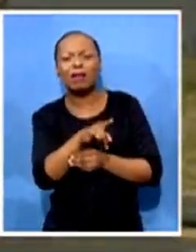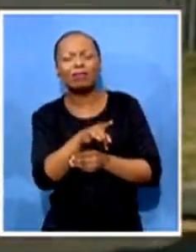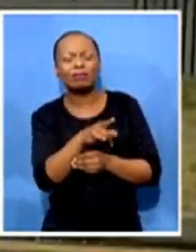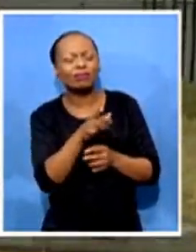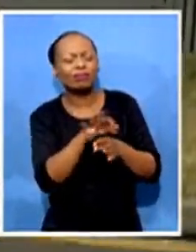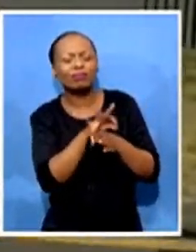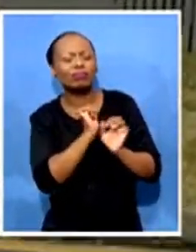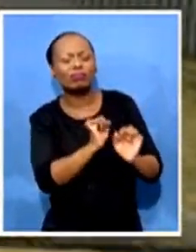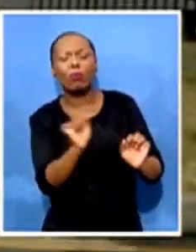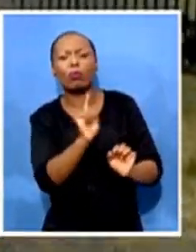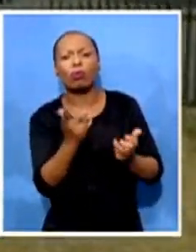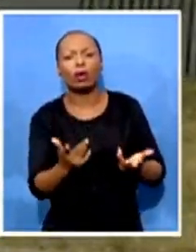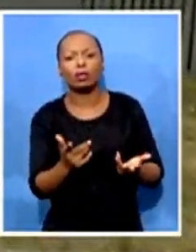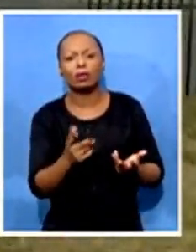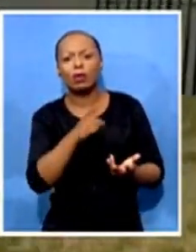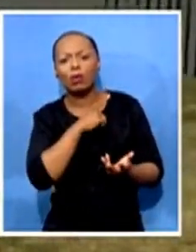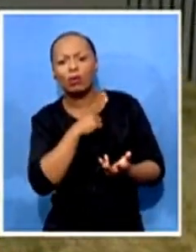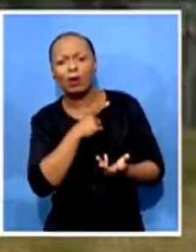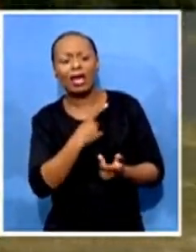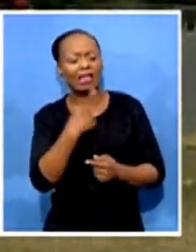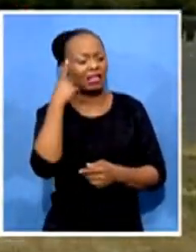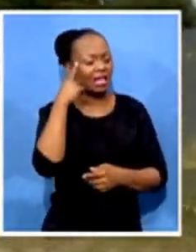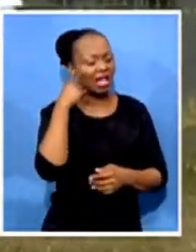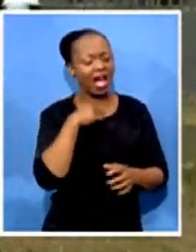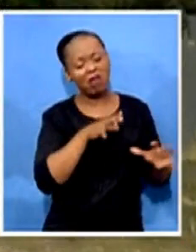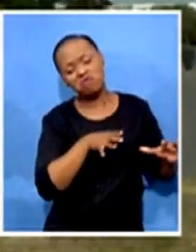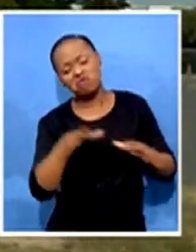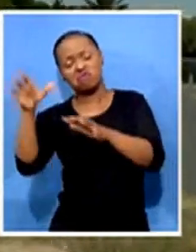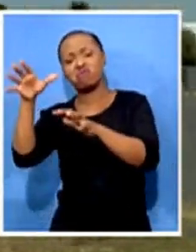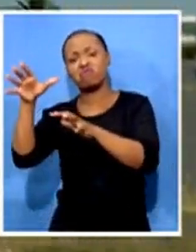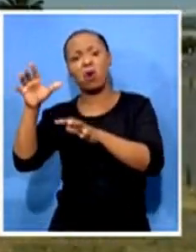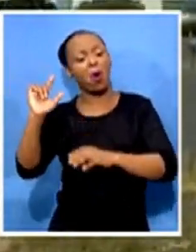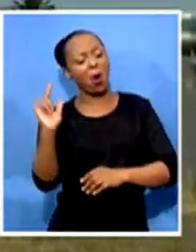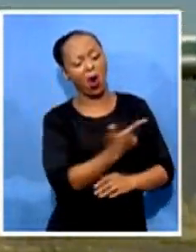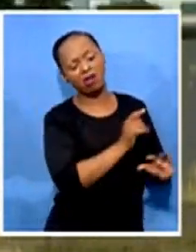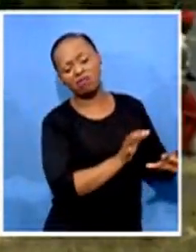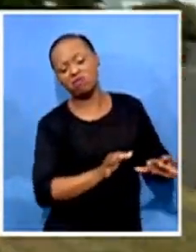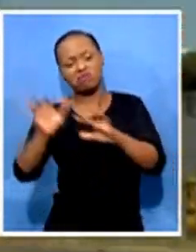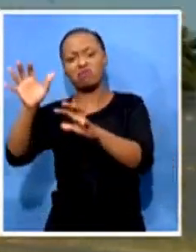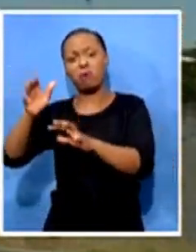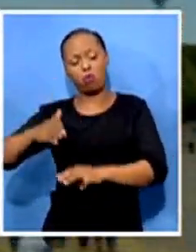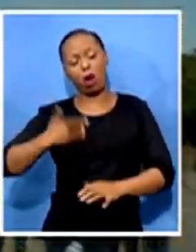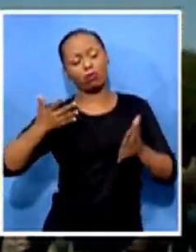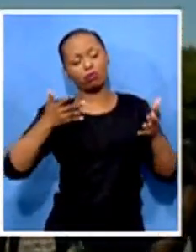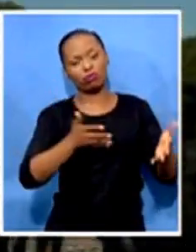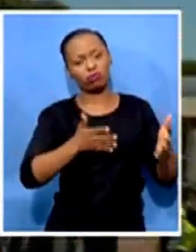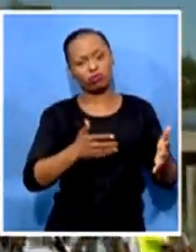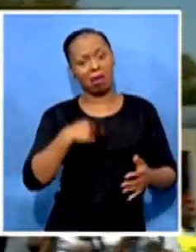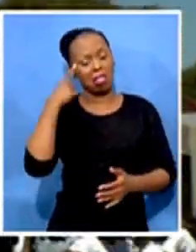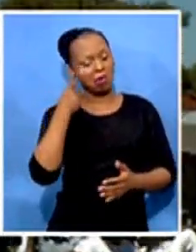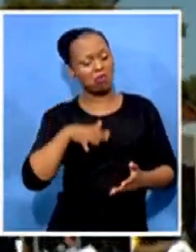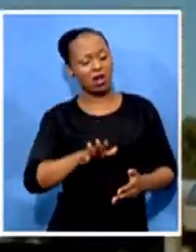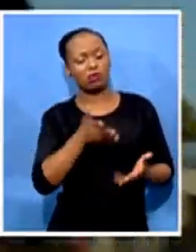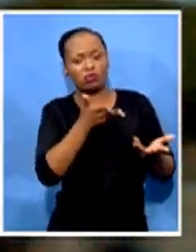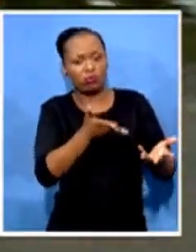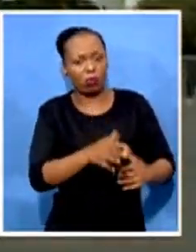all of them, that the entire crowd, will be allowed to make their way to the school. Of course, we've heard just now that only 100 of them will